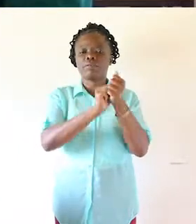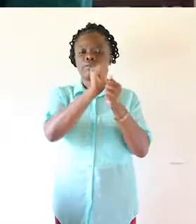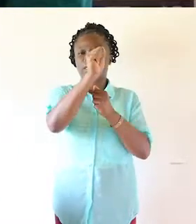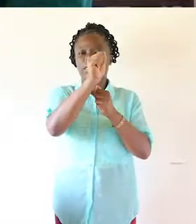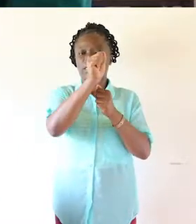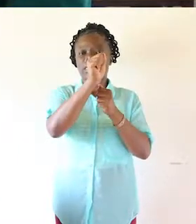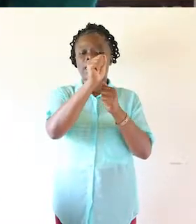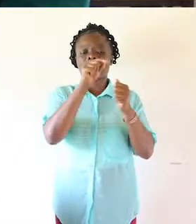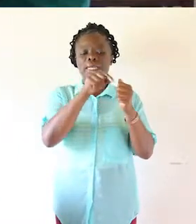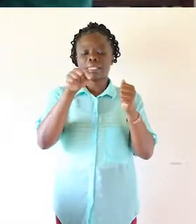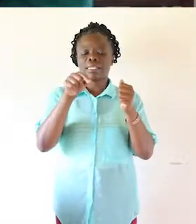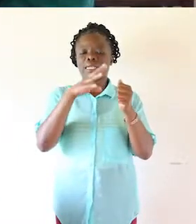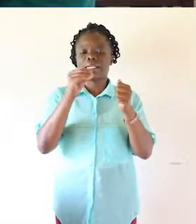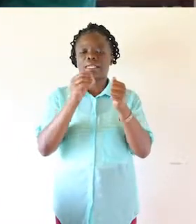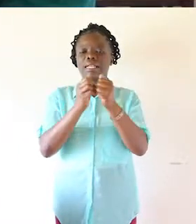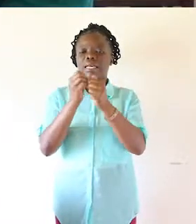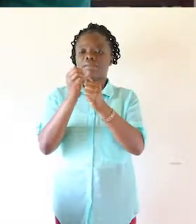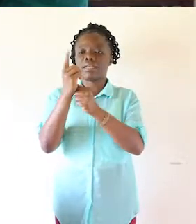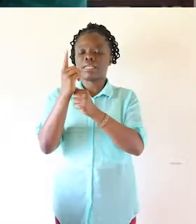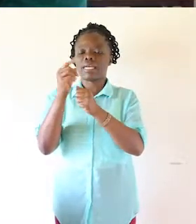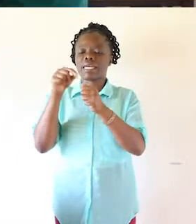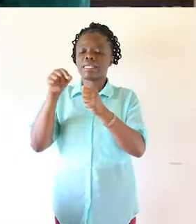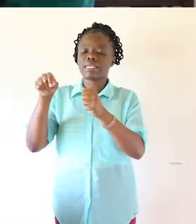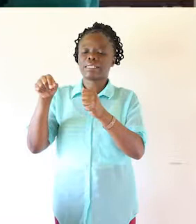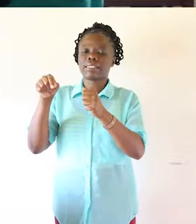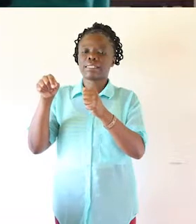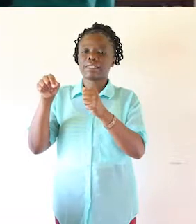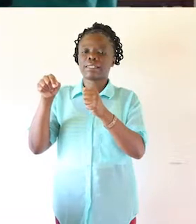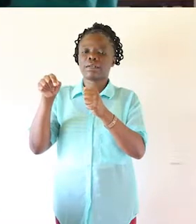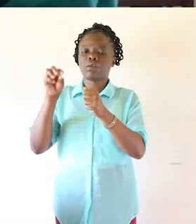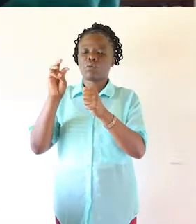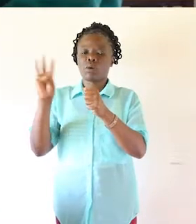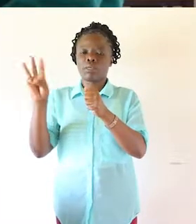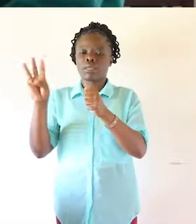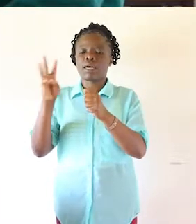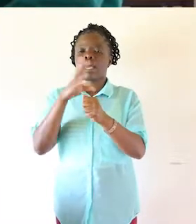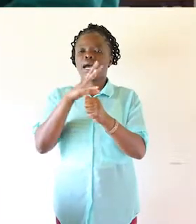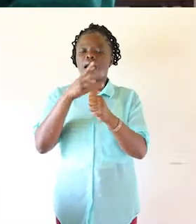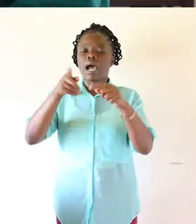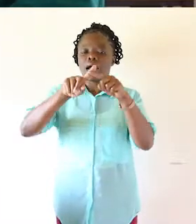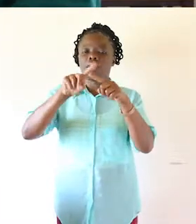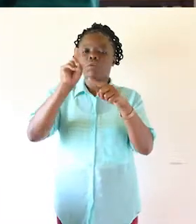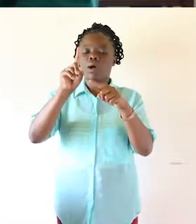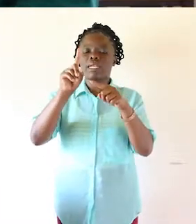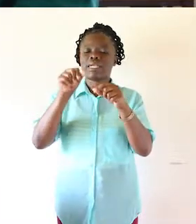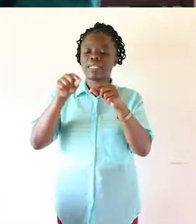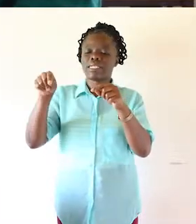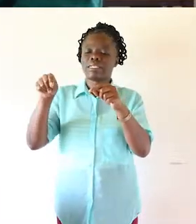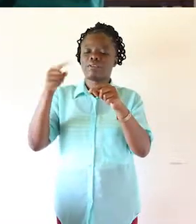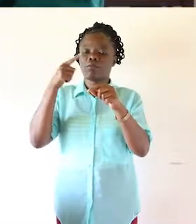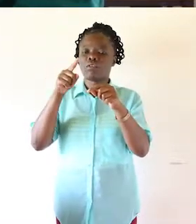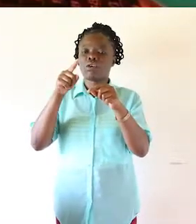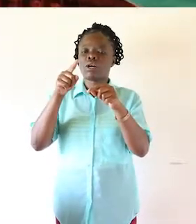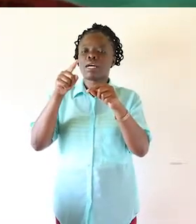15 inches and 11 inches width. add 1 inch for seam